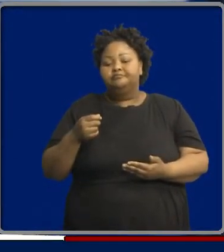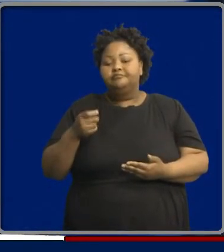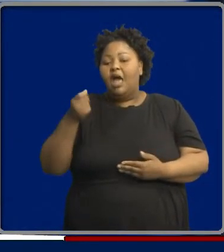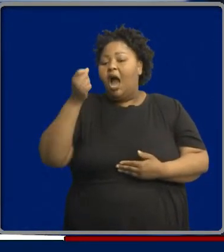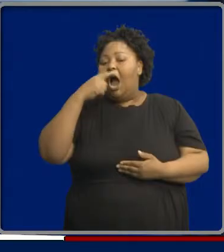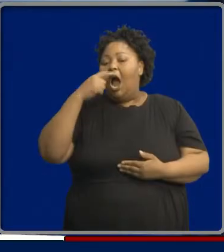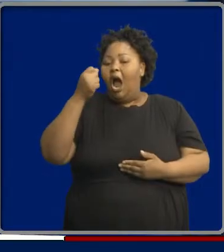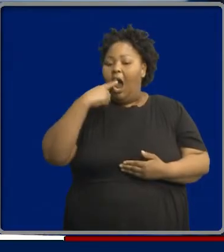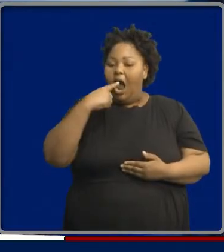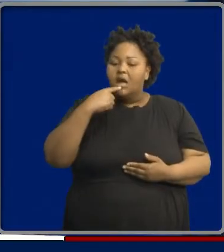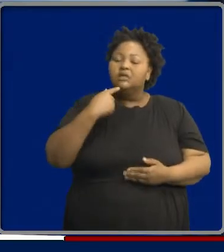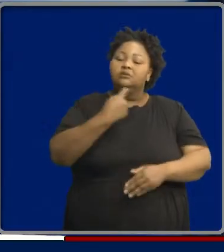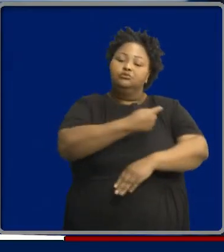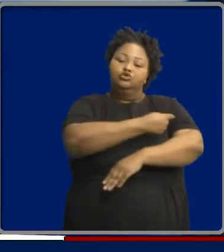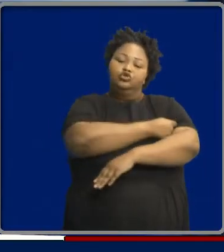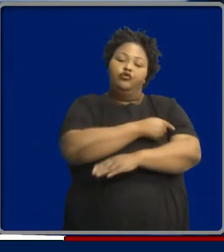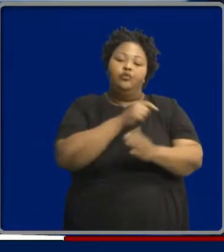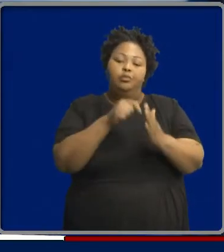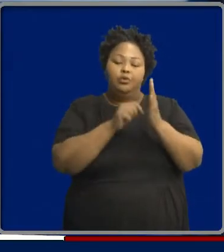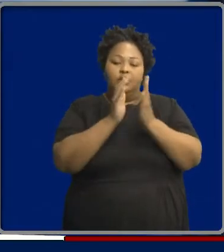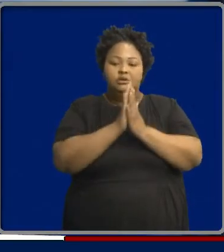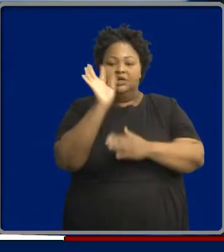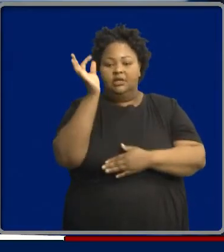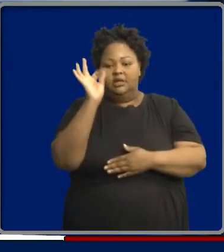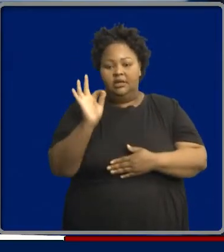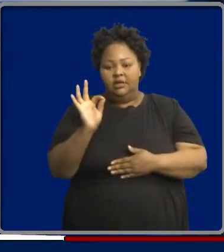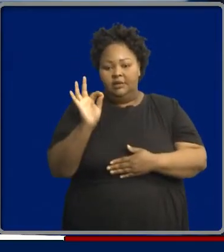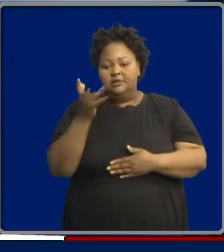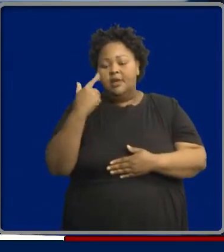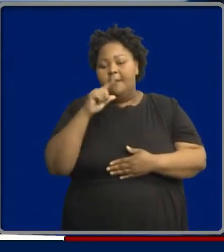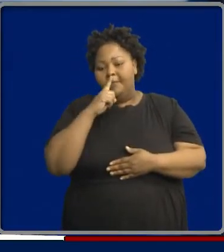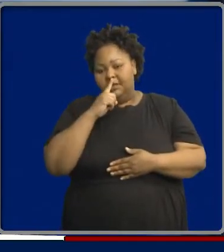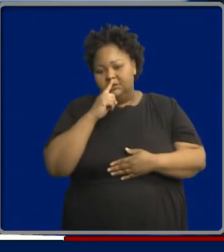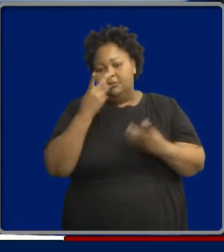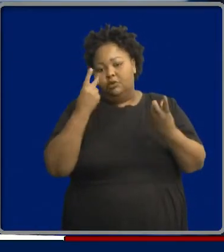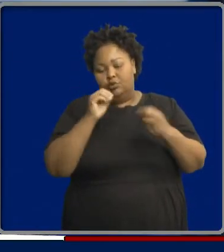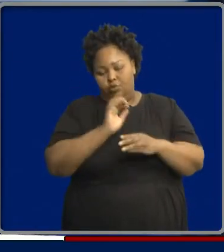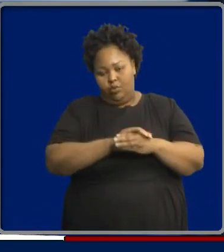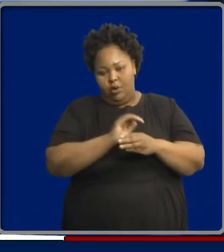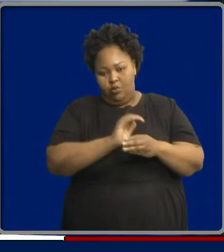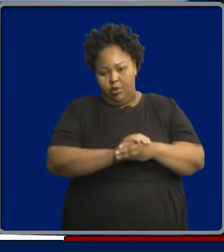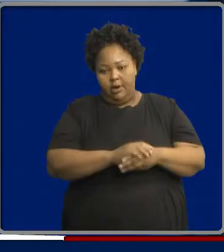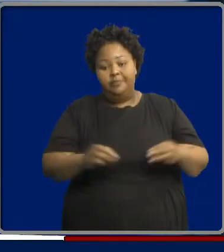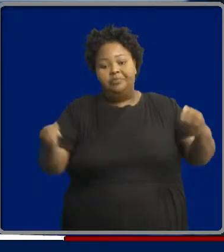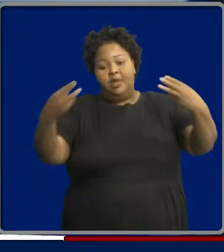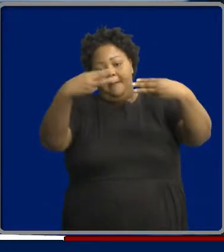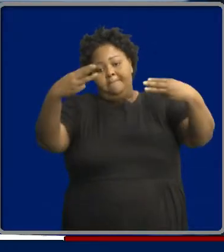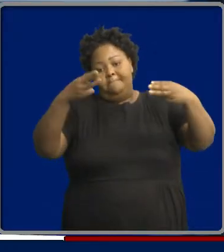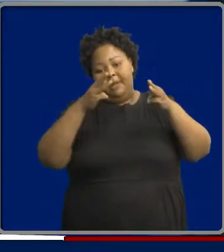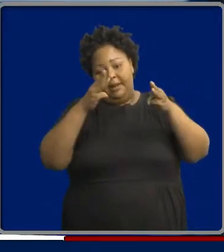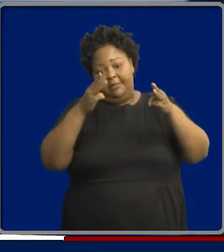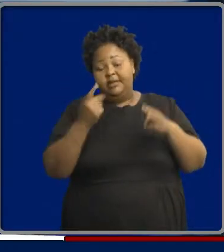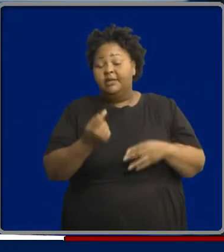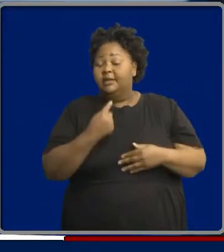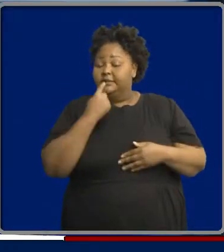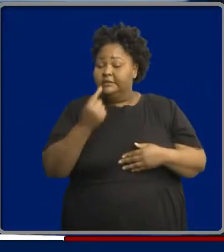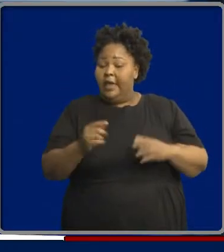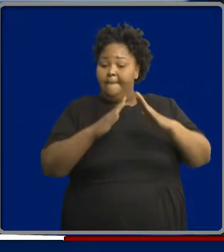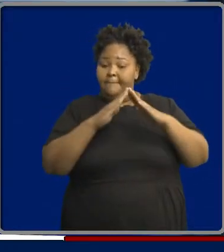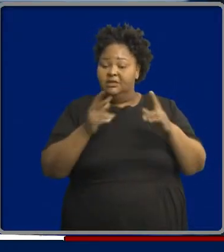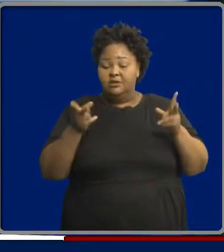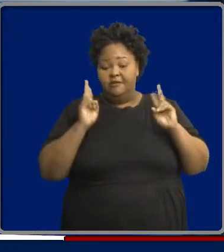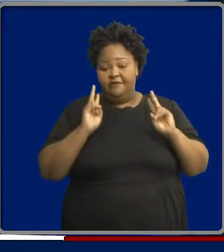Good evening. The news in detail. We begin here. Our first story. Parliament is calling on the Ministry of Tourism and Environmental Affairs to intensify